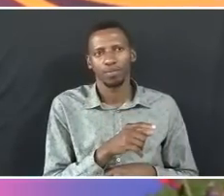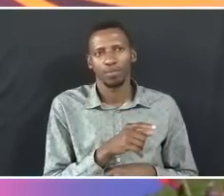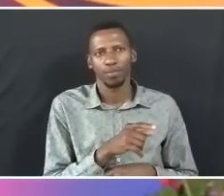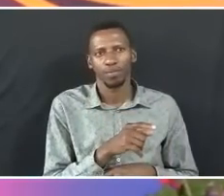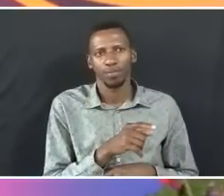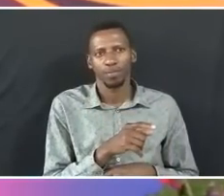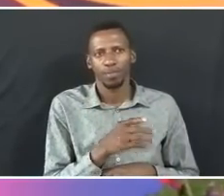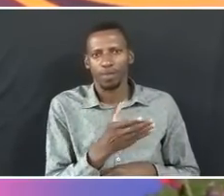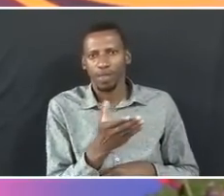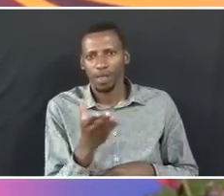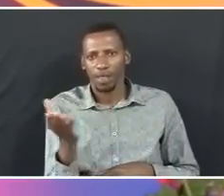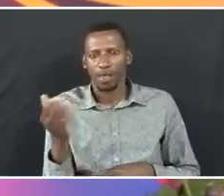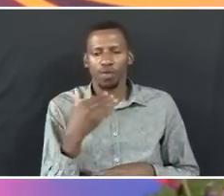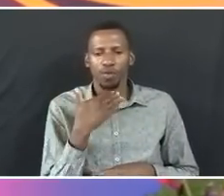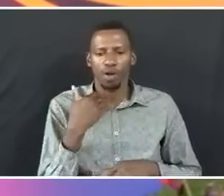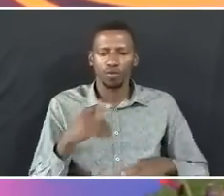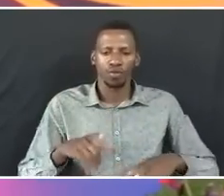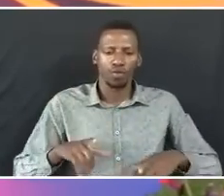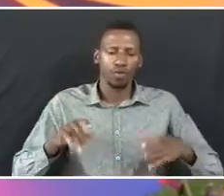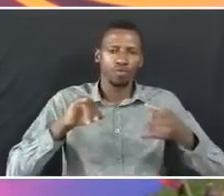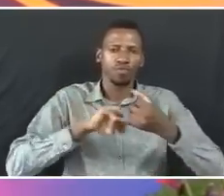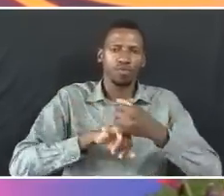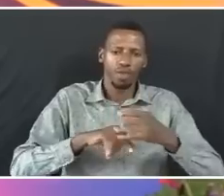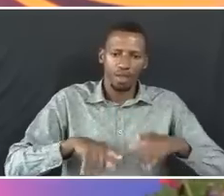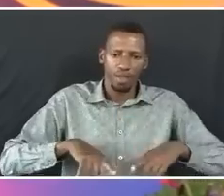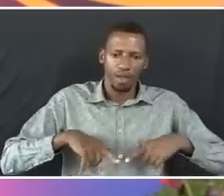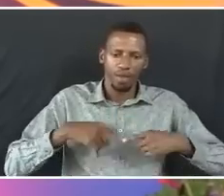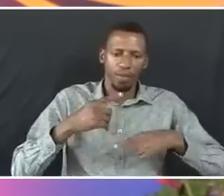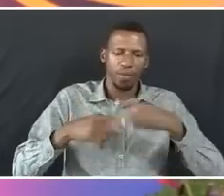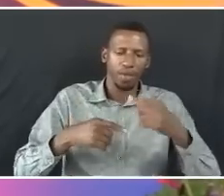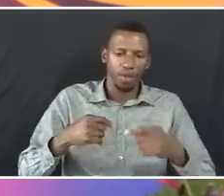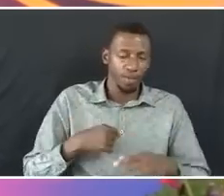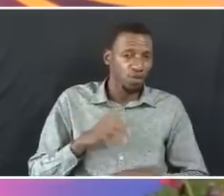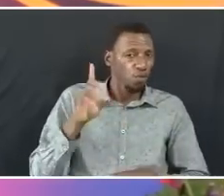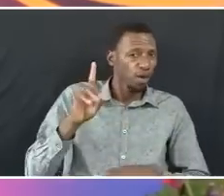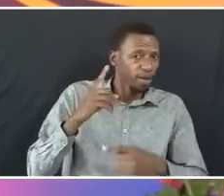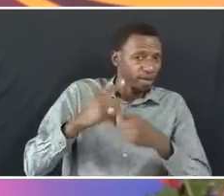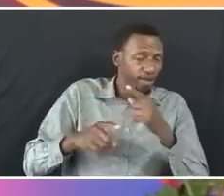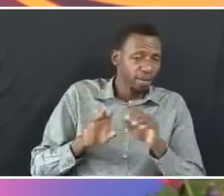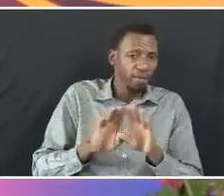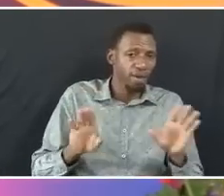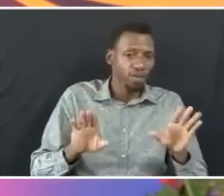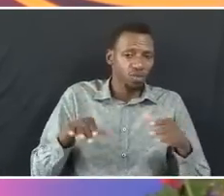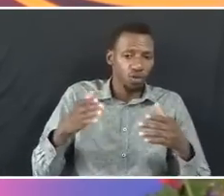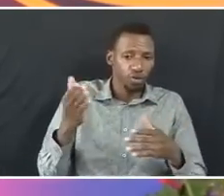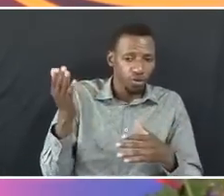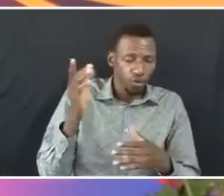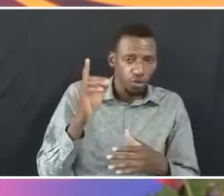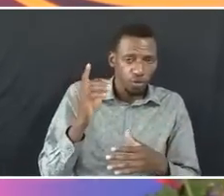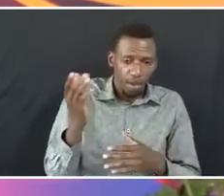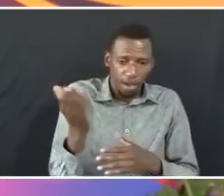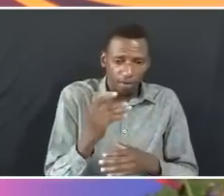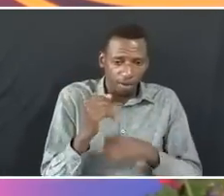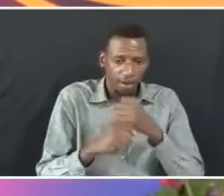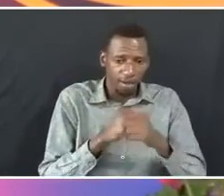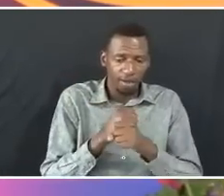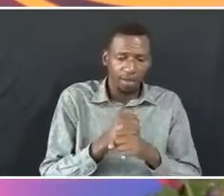him. And they want to do life together. I give them a year or half, say we are not